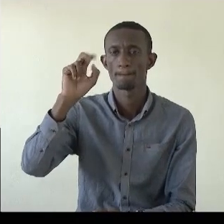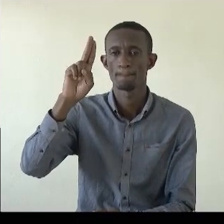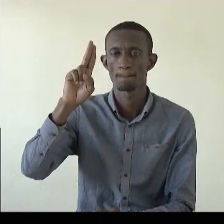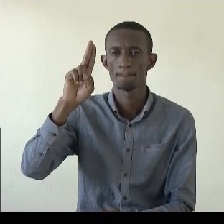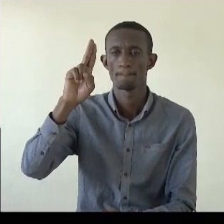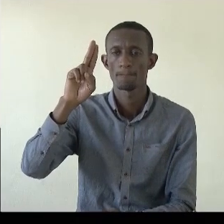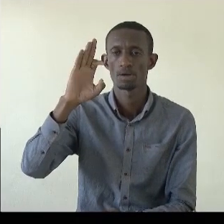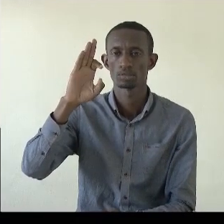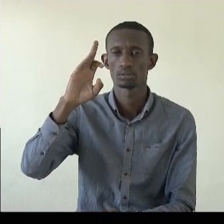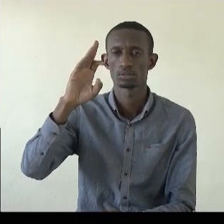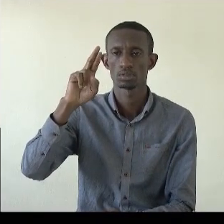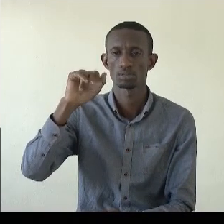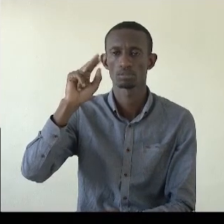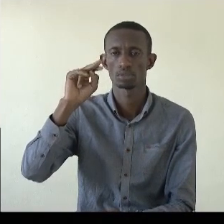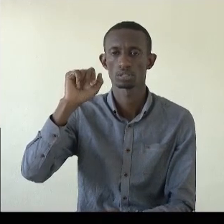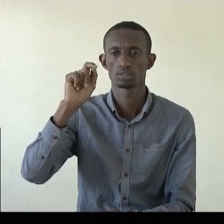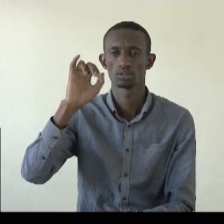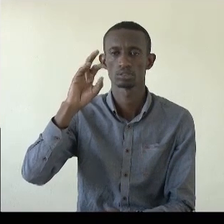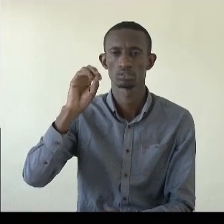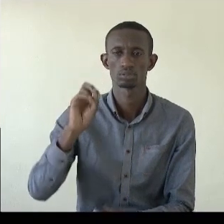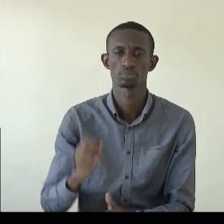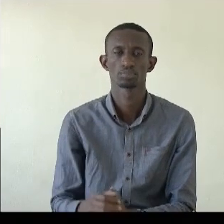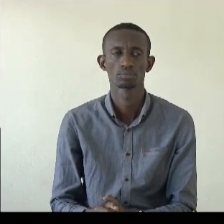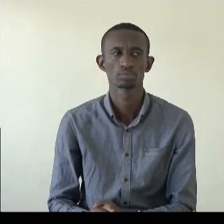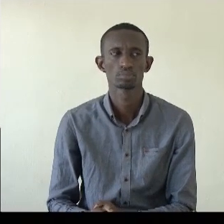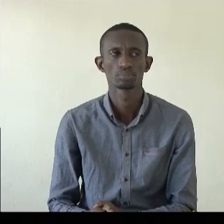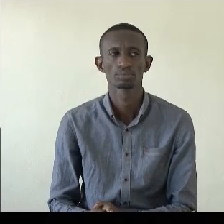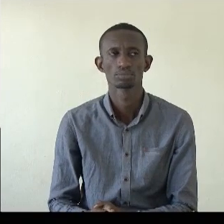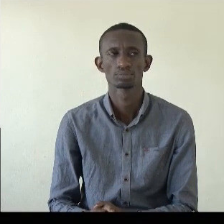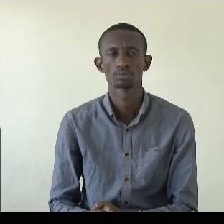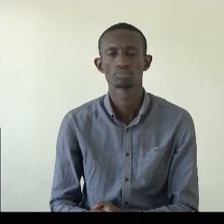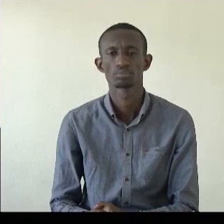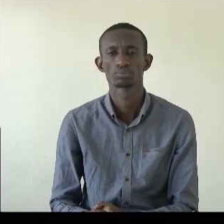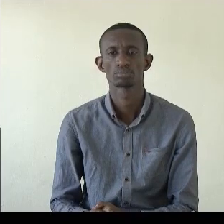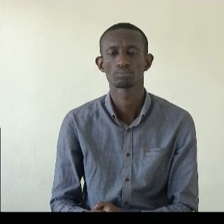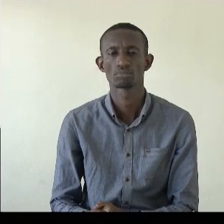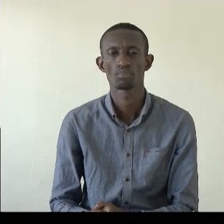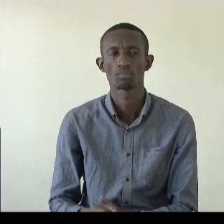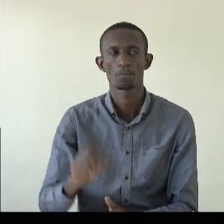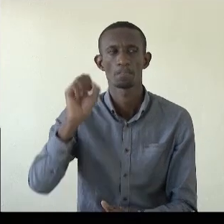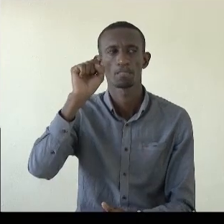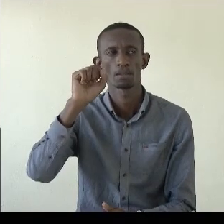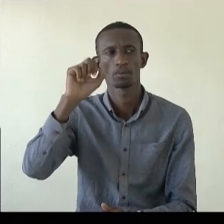sulfonation. And call it sulfonation.